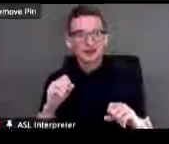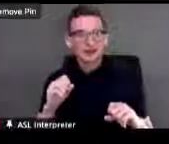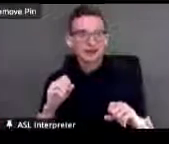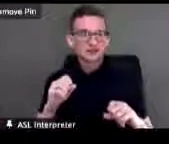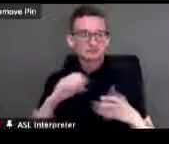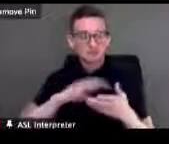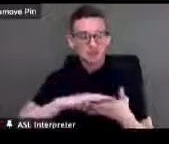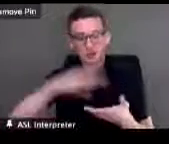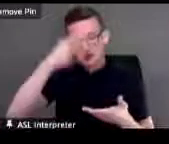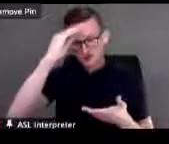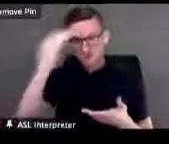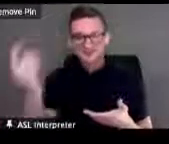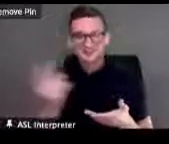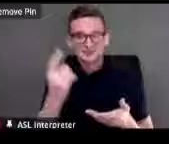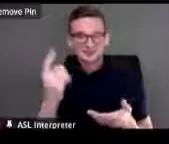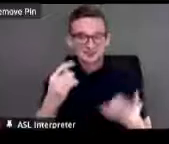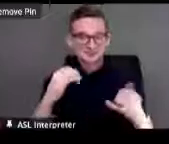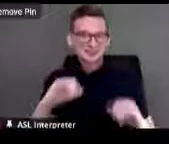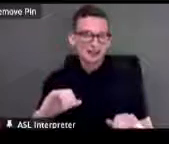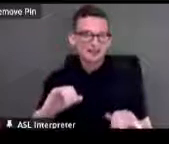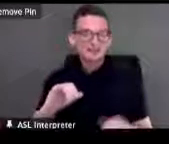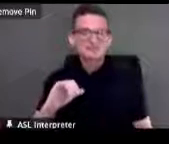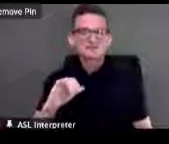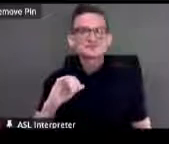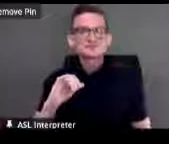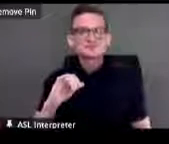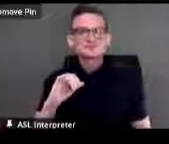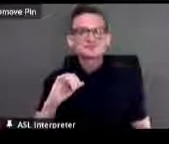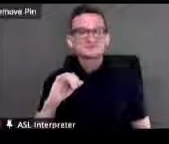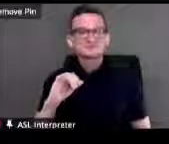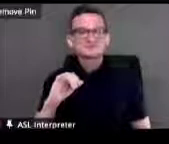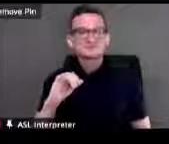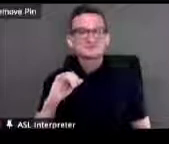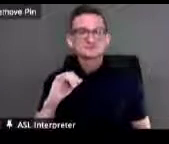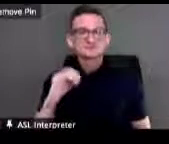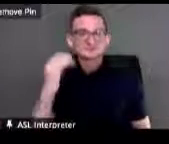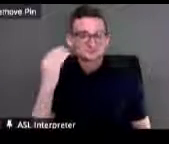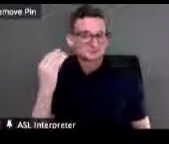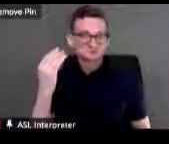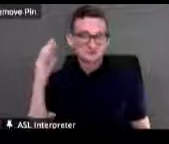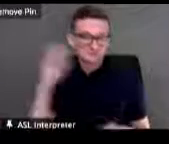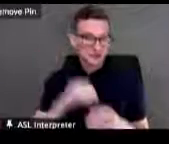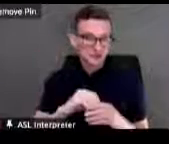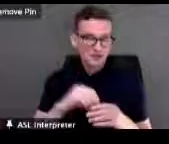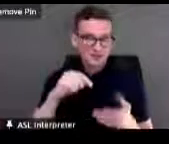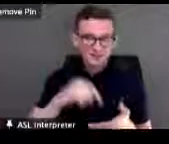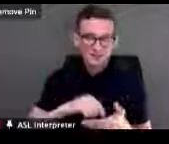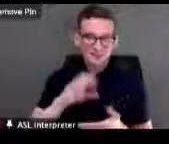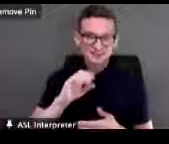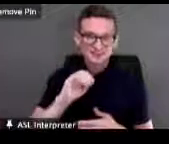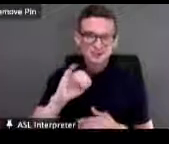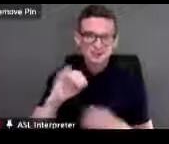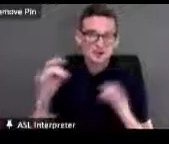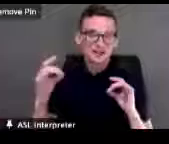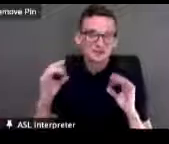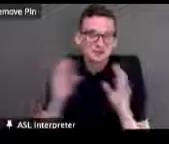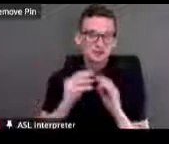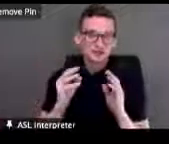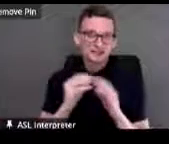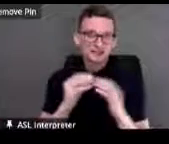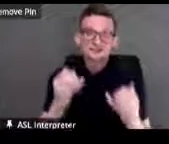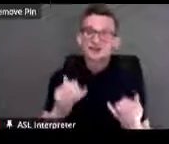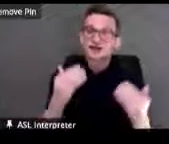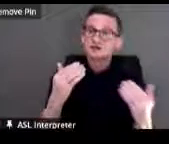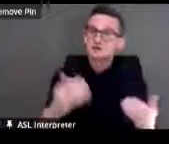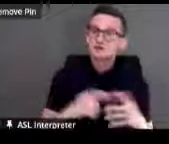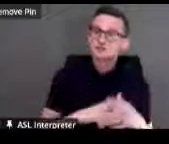having learned something new as a result of being a part of this input meeting. So let's go ahead and let's go to break. We do need to come